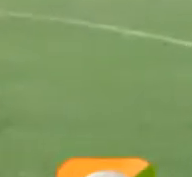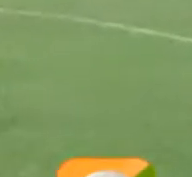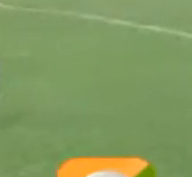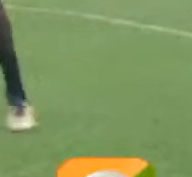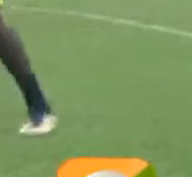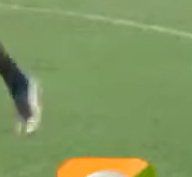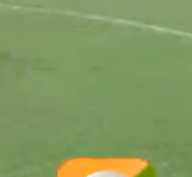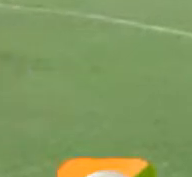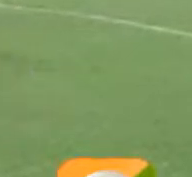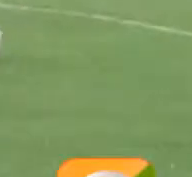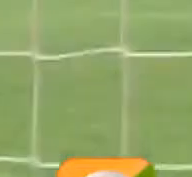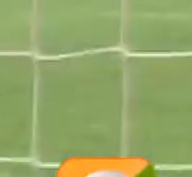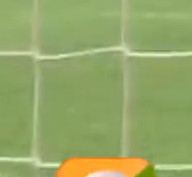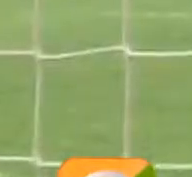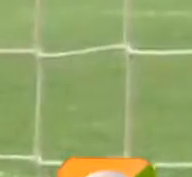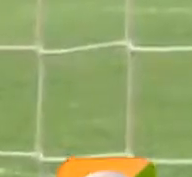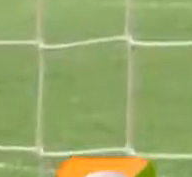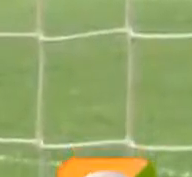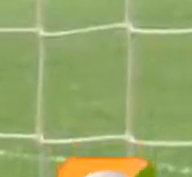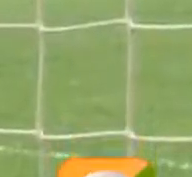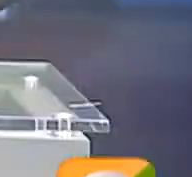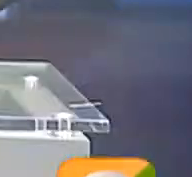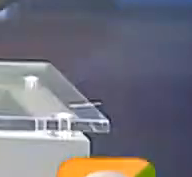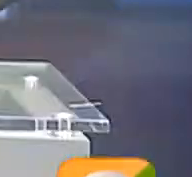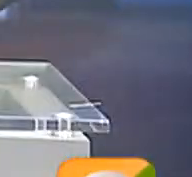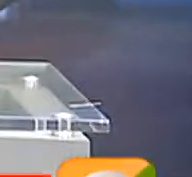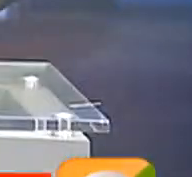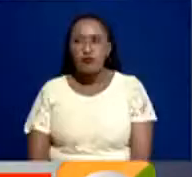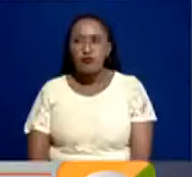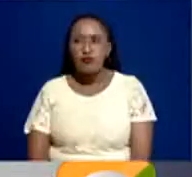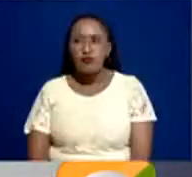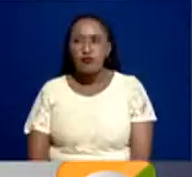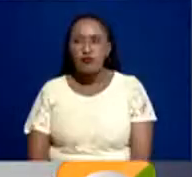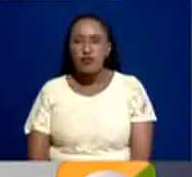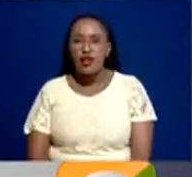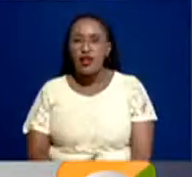And Kenya's Malkia strikers have